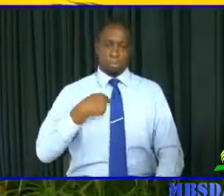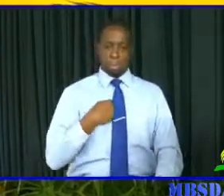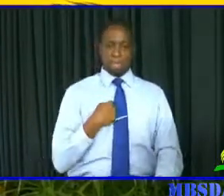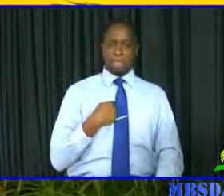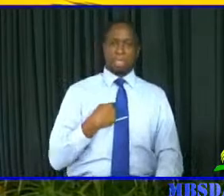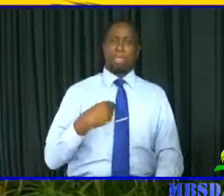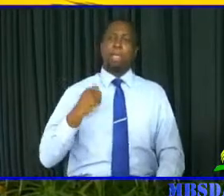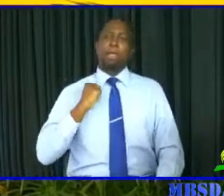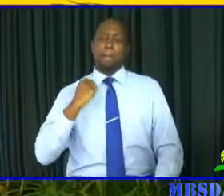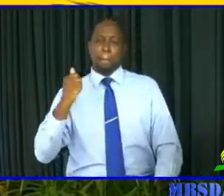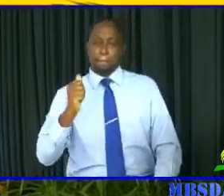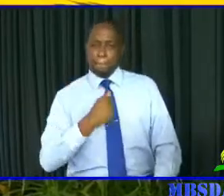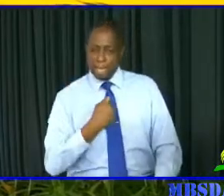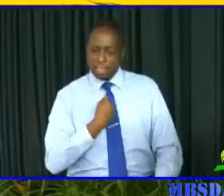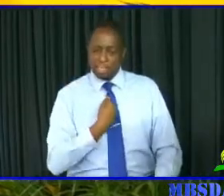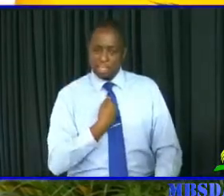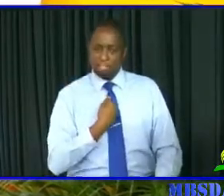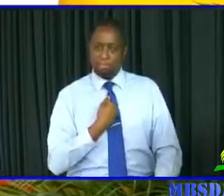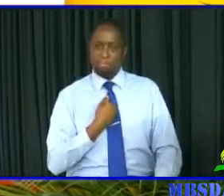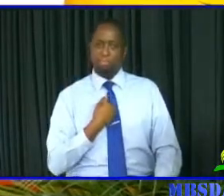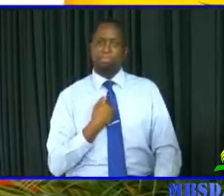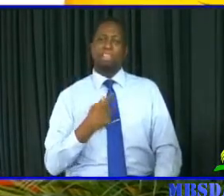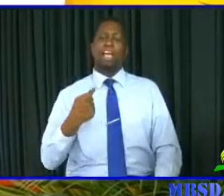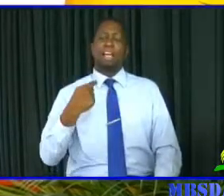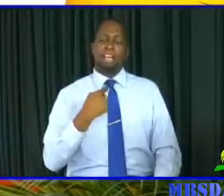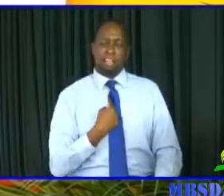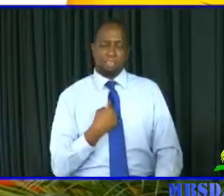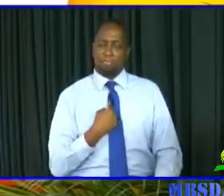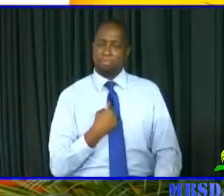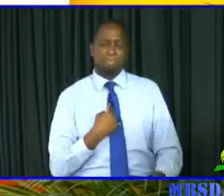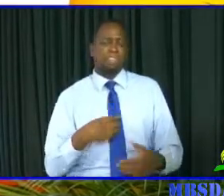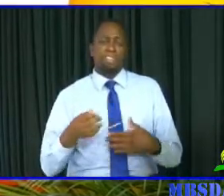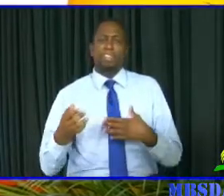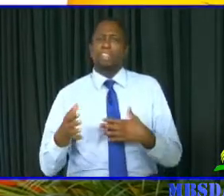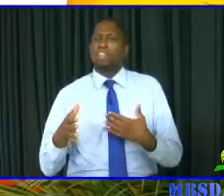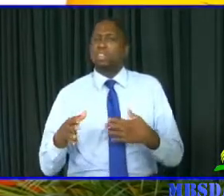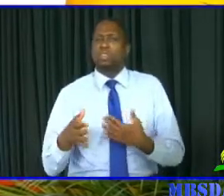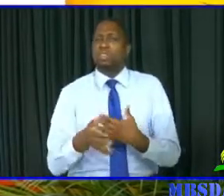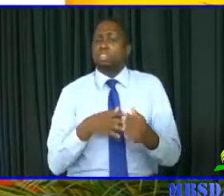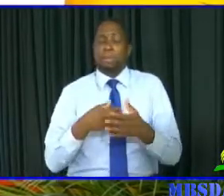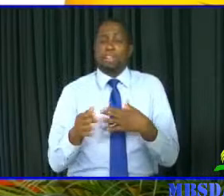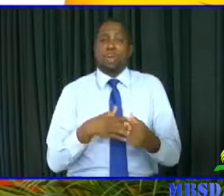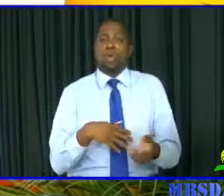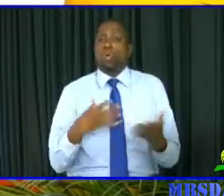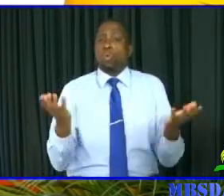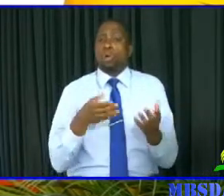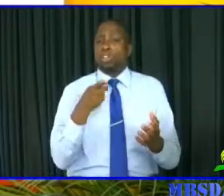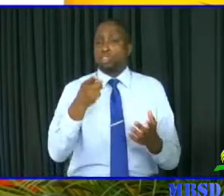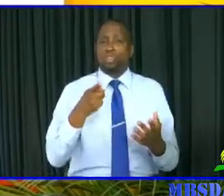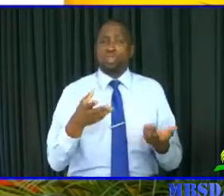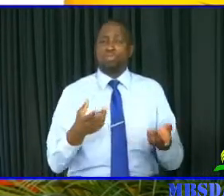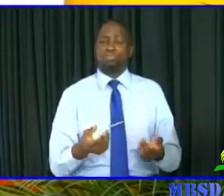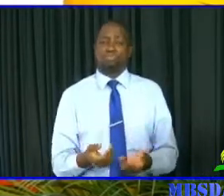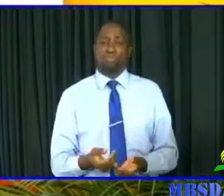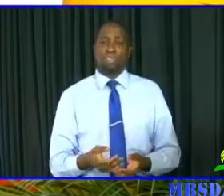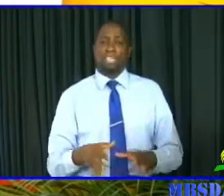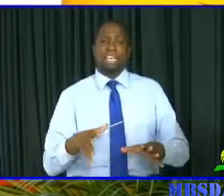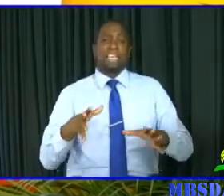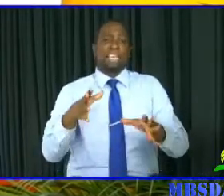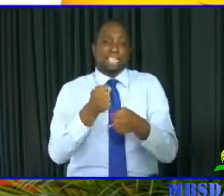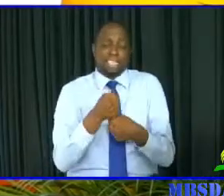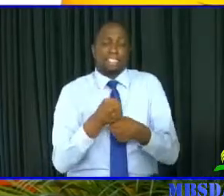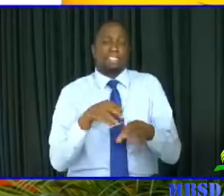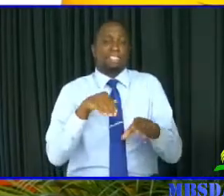it doesn't matter what you accomplish in life until you decide to make God your choice. Are you hearing